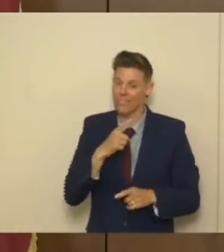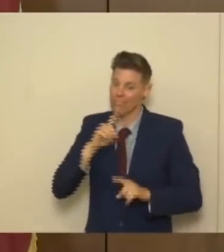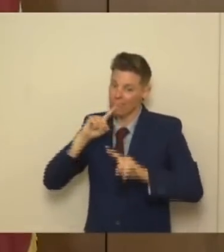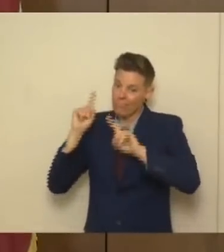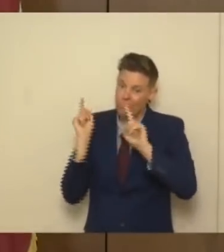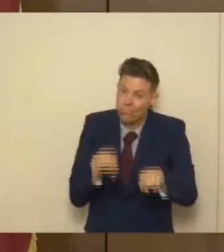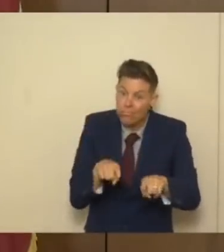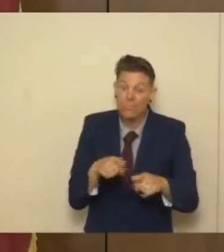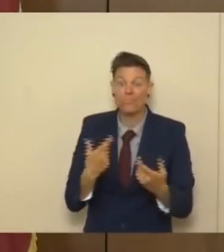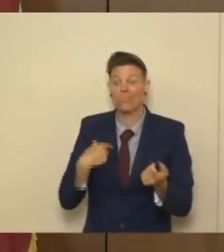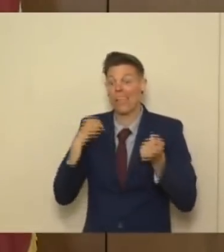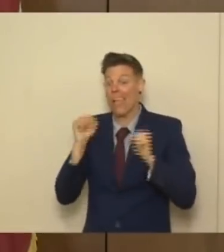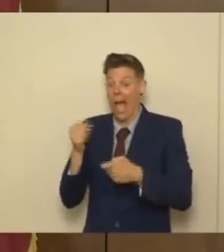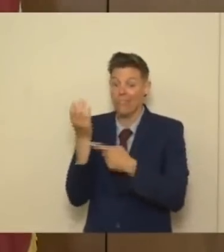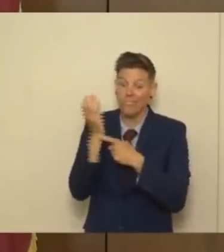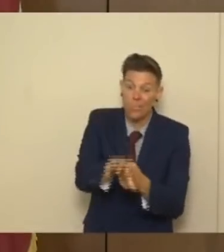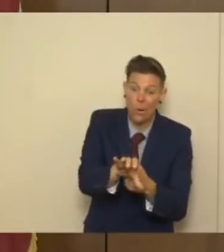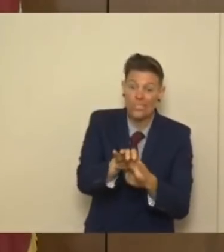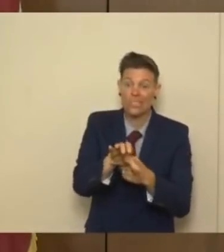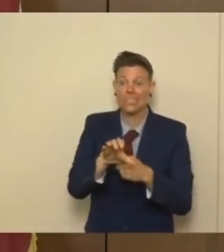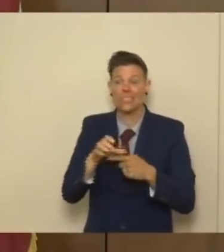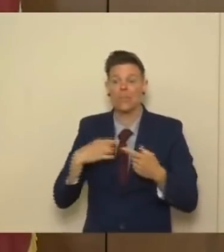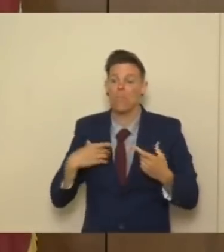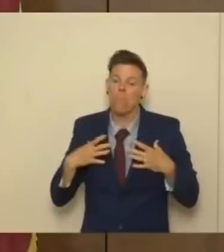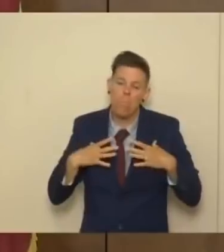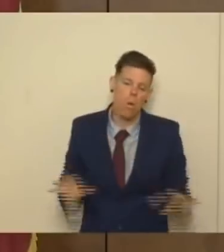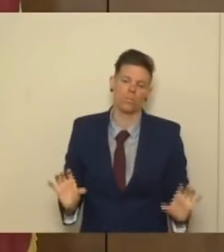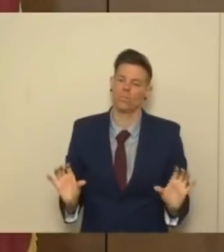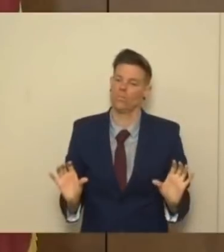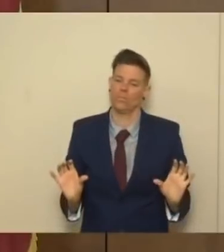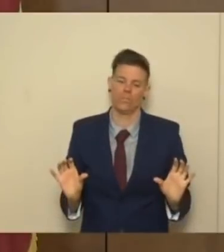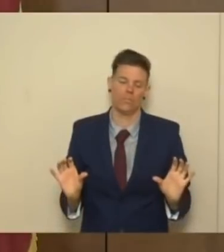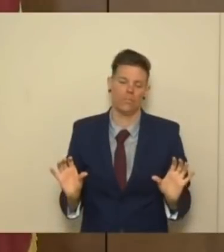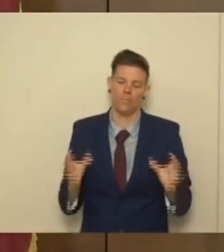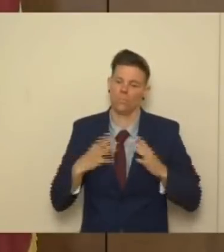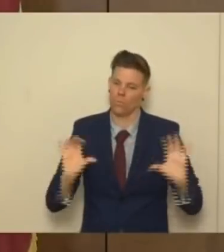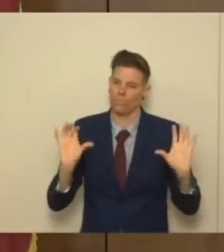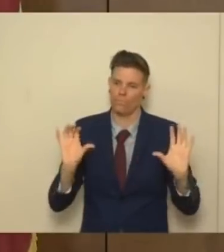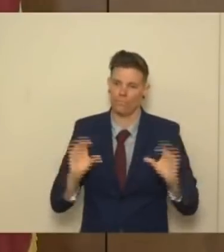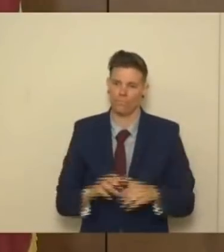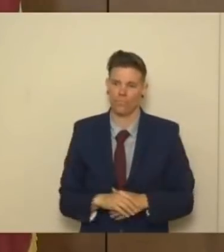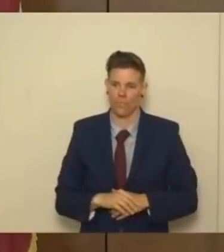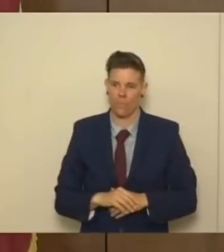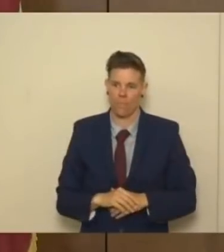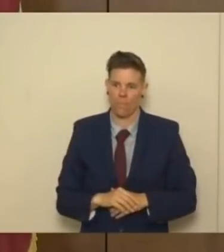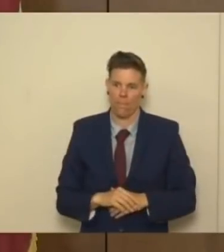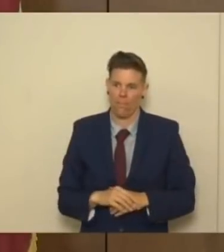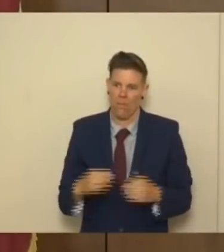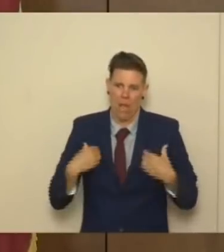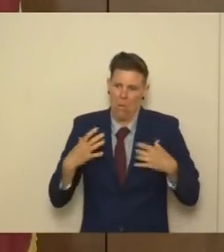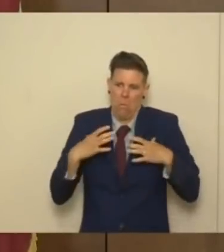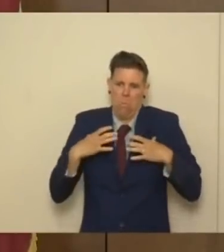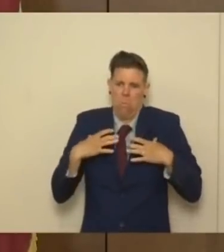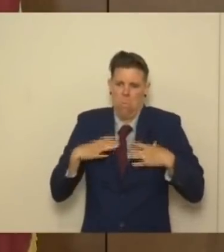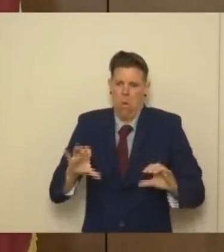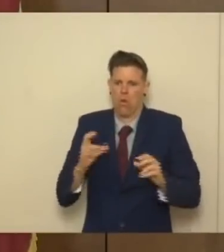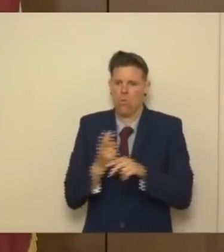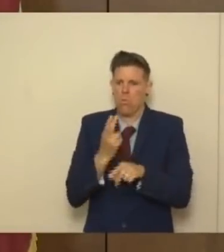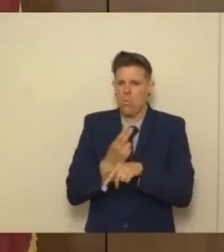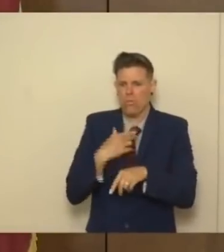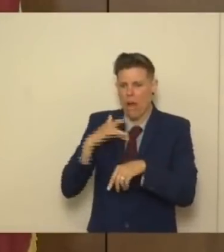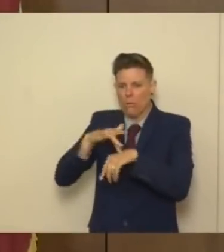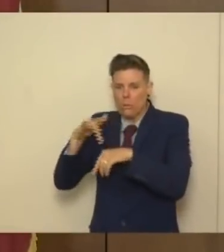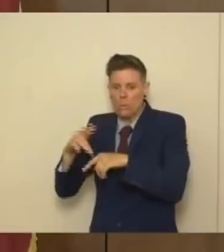do it. Nobody wants to use resources to do that. If you don't have them, we will get them to you.